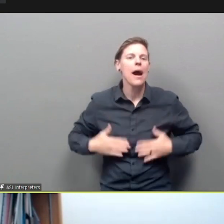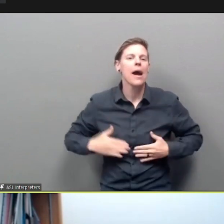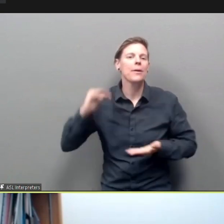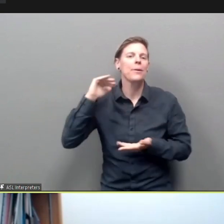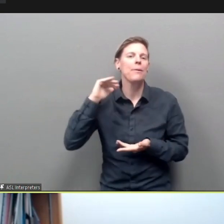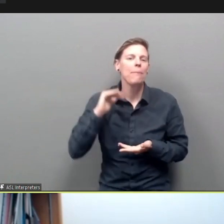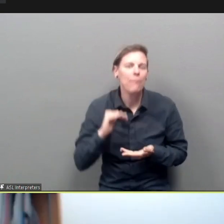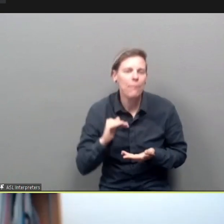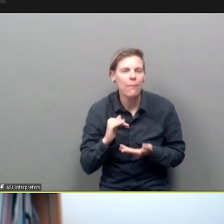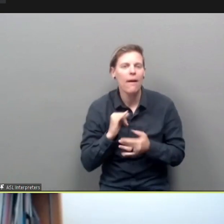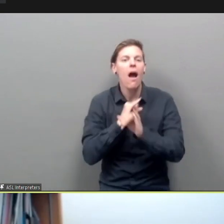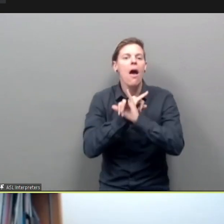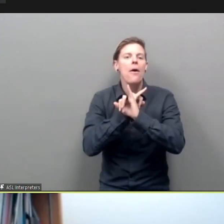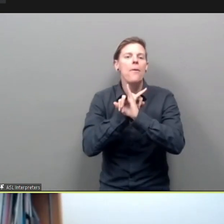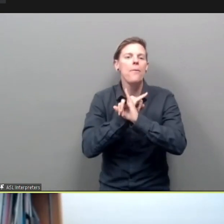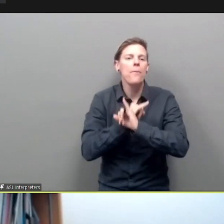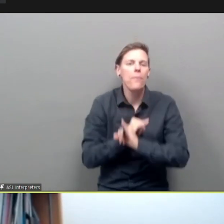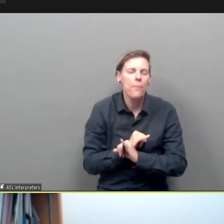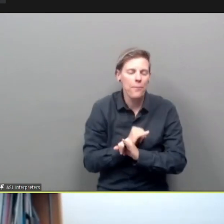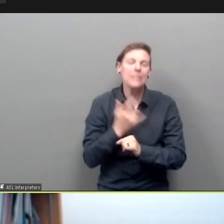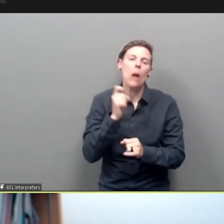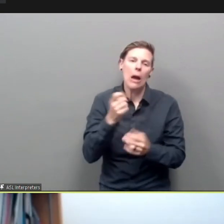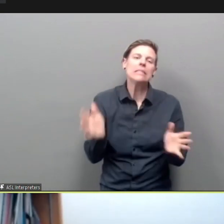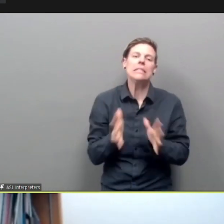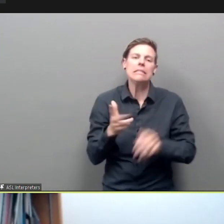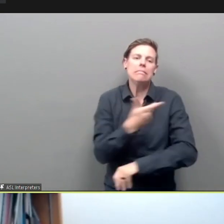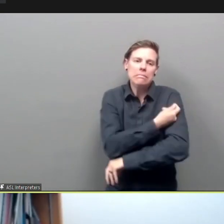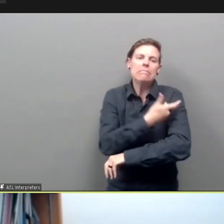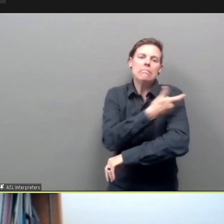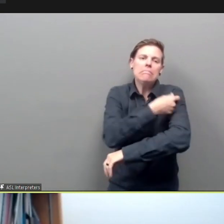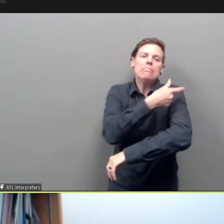to vaccination, and